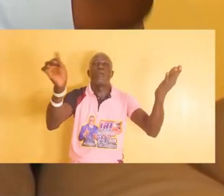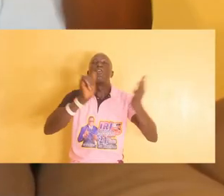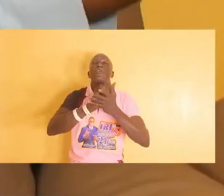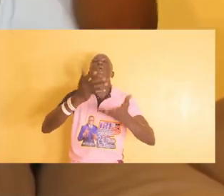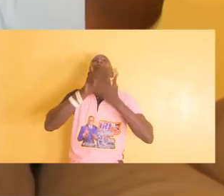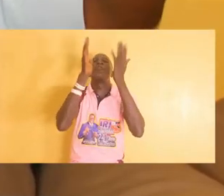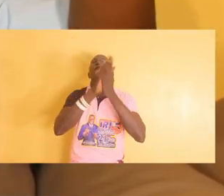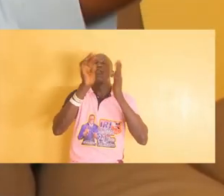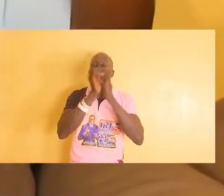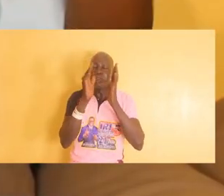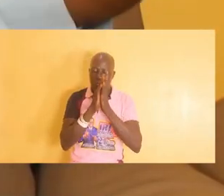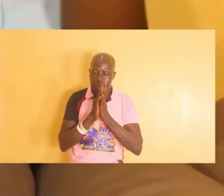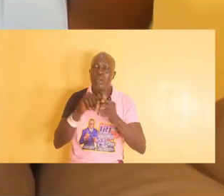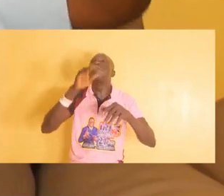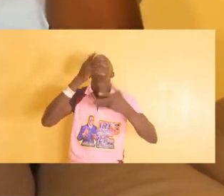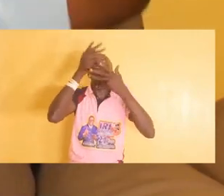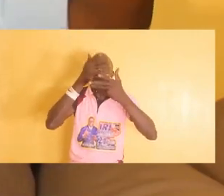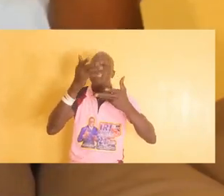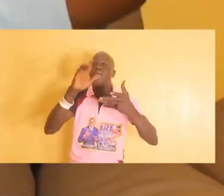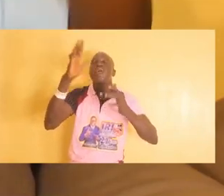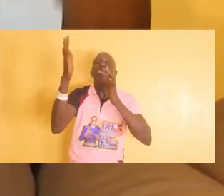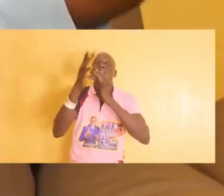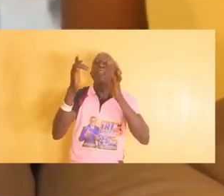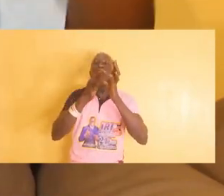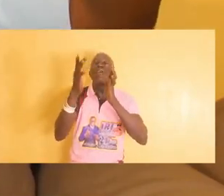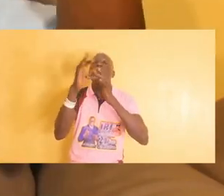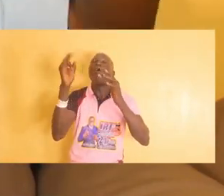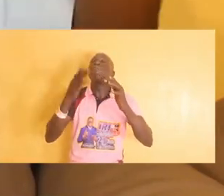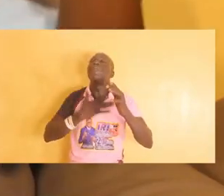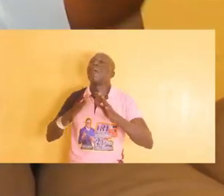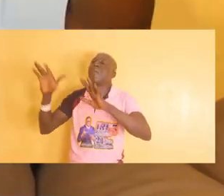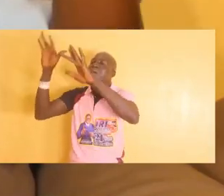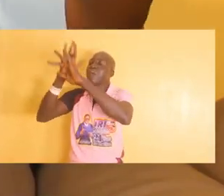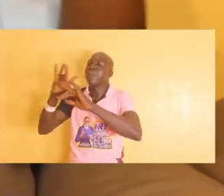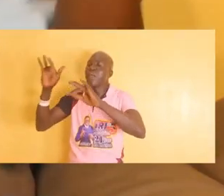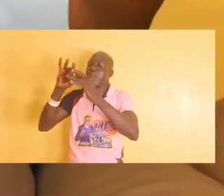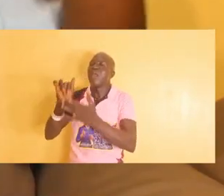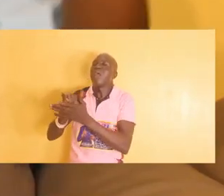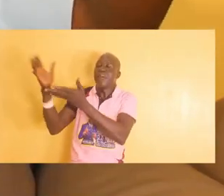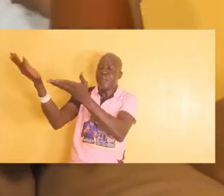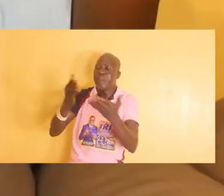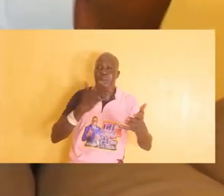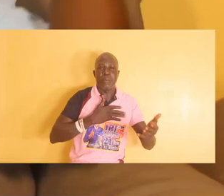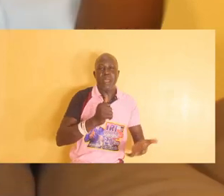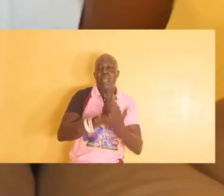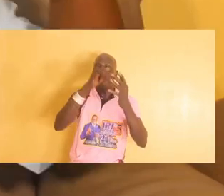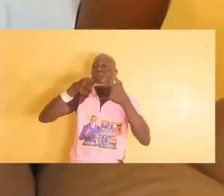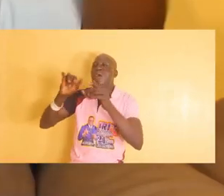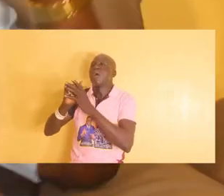your hands. You pray with zeal. You'll be shouting. Jesus, my benefactor. Release my